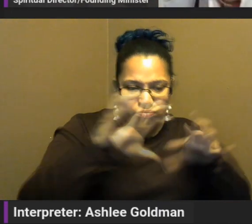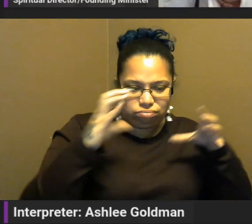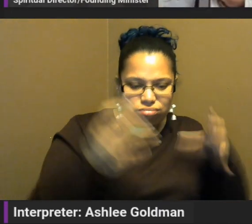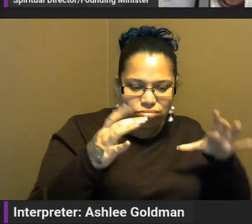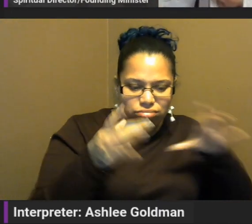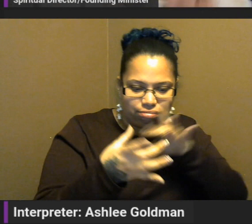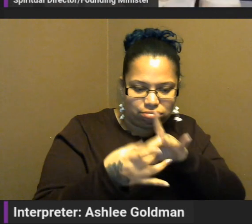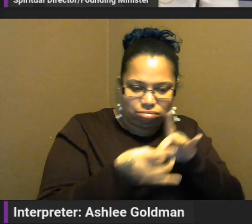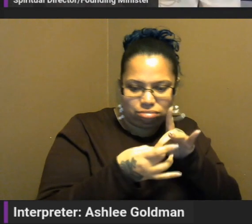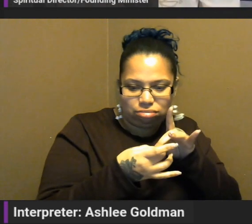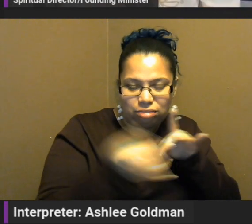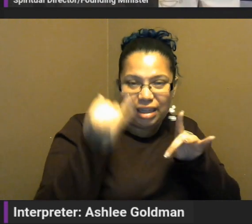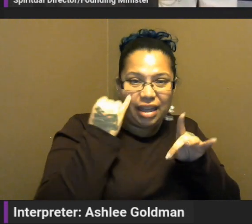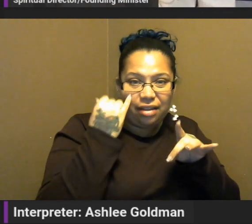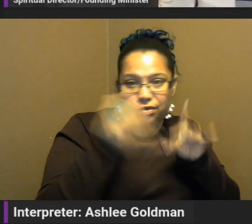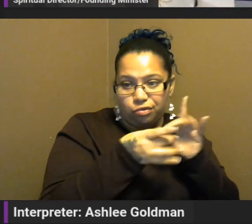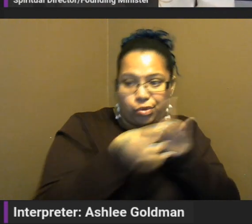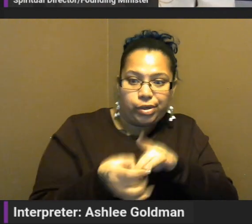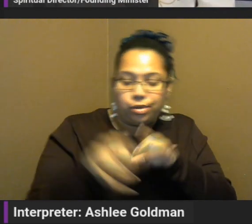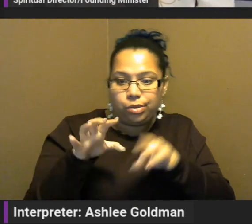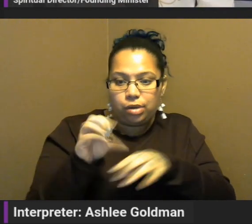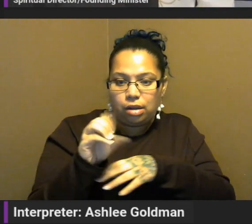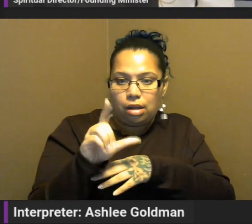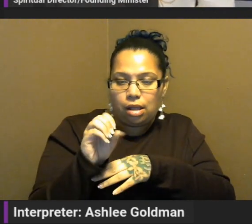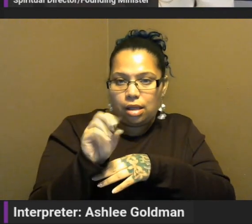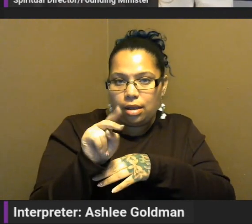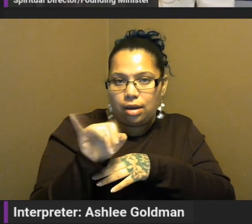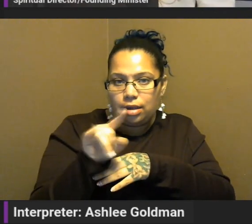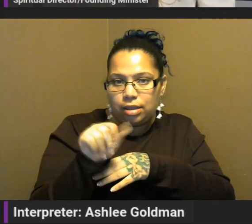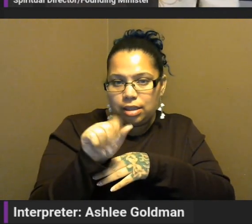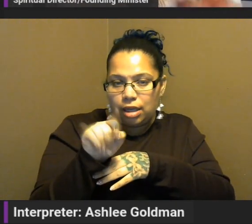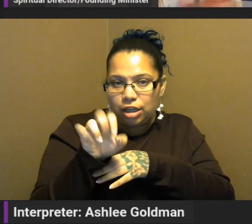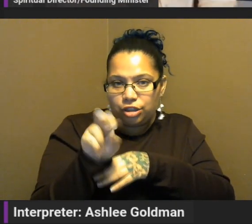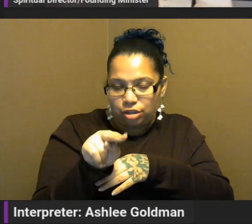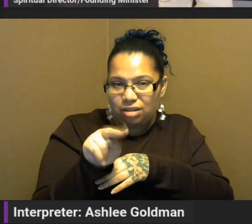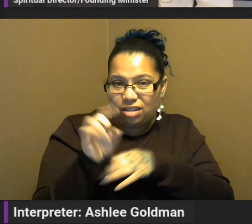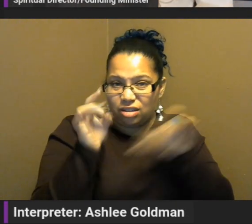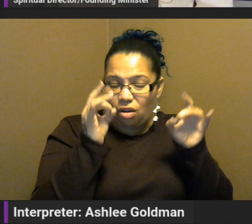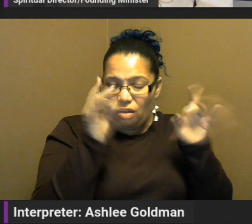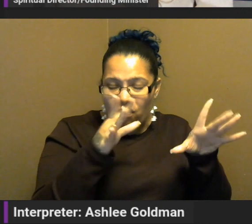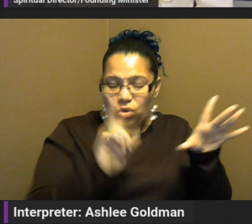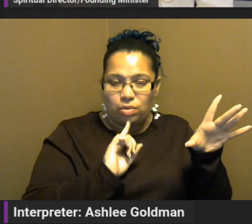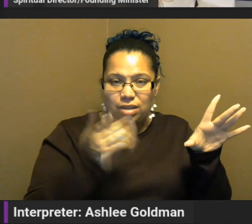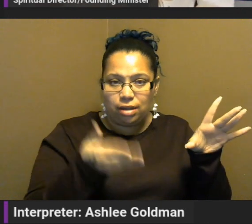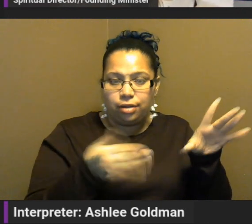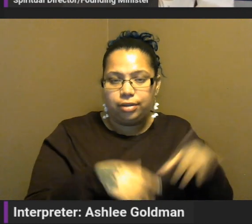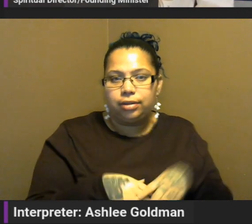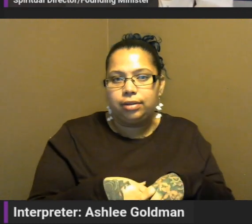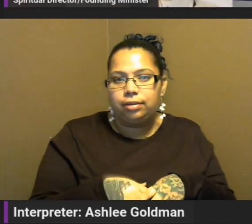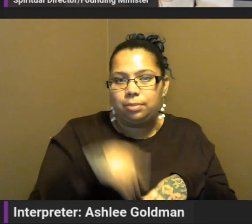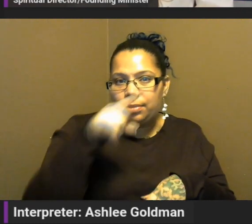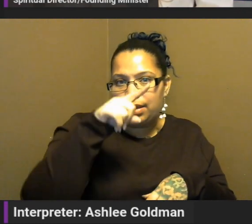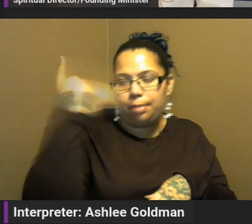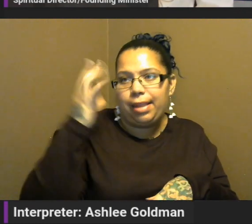to colonization. That's how insidious it is. The black cat, bad luck. The eight